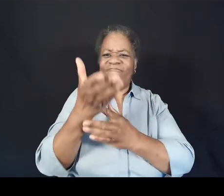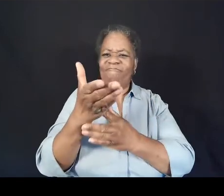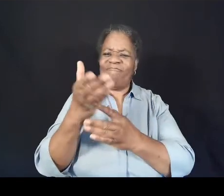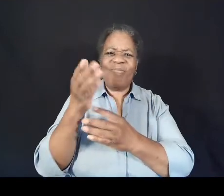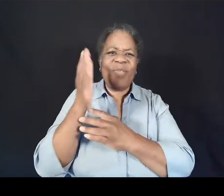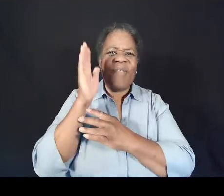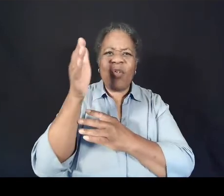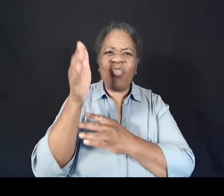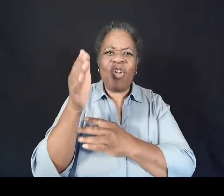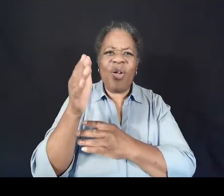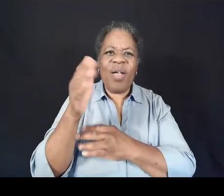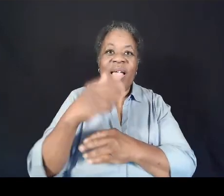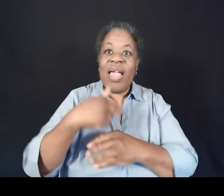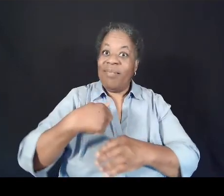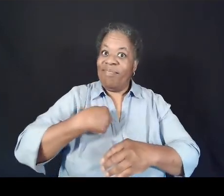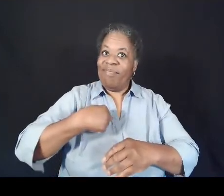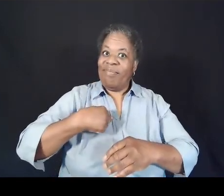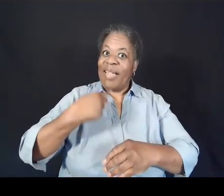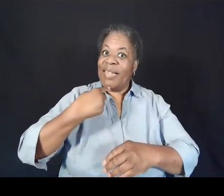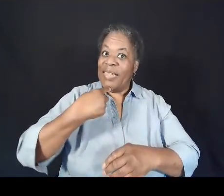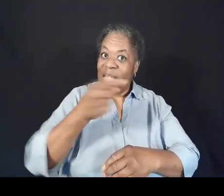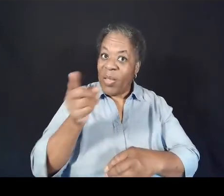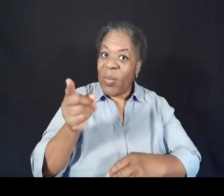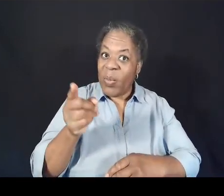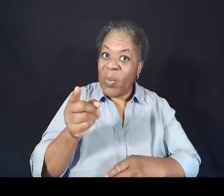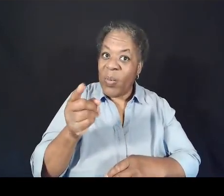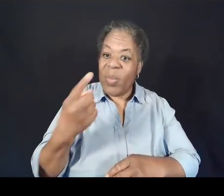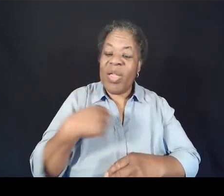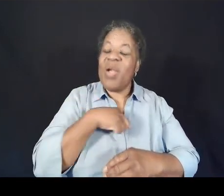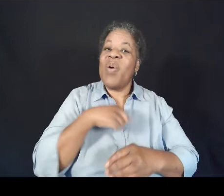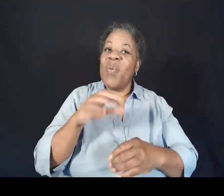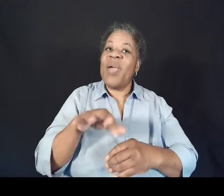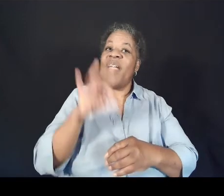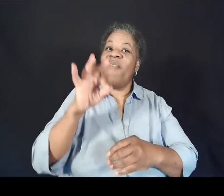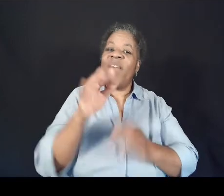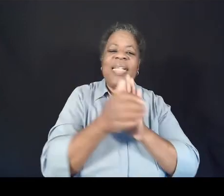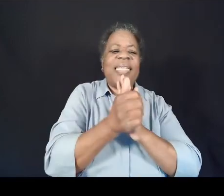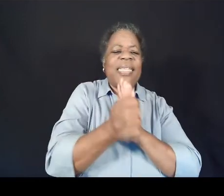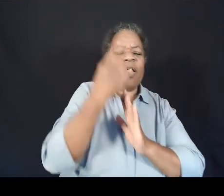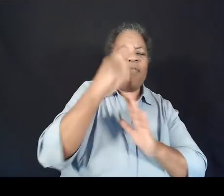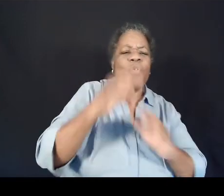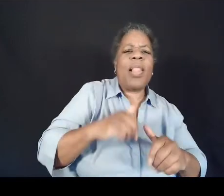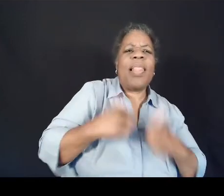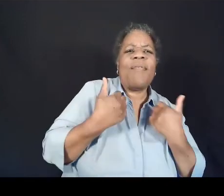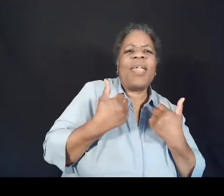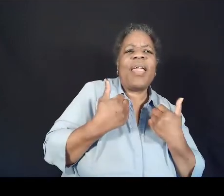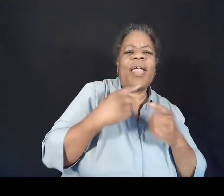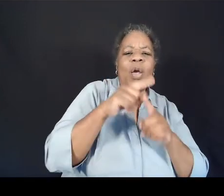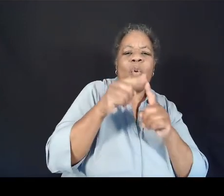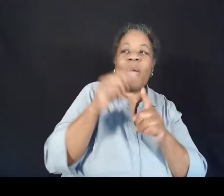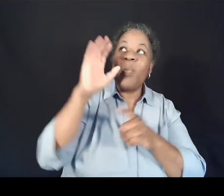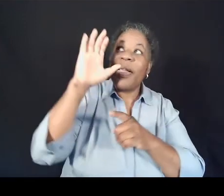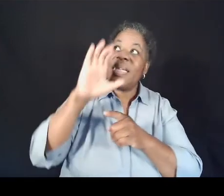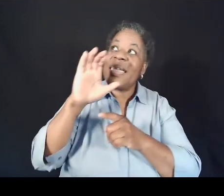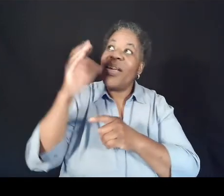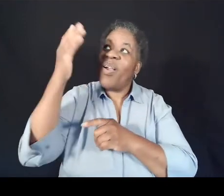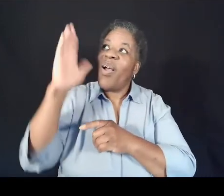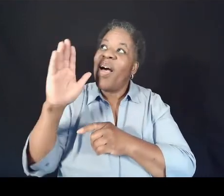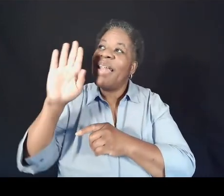I can testify that we find skill for living when we seek God and His